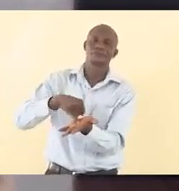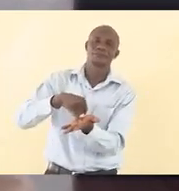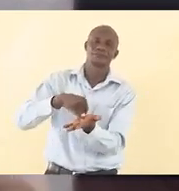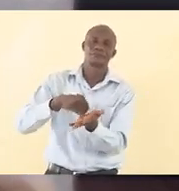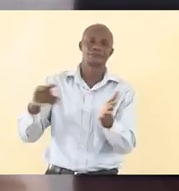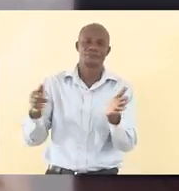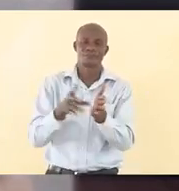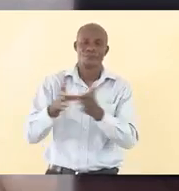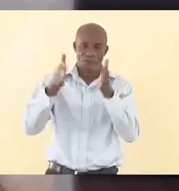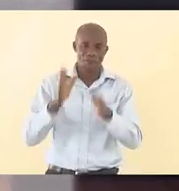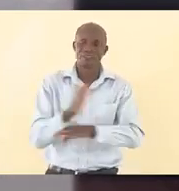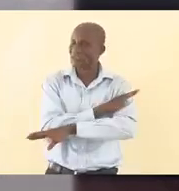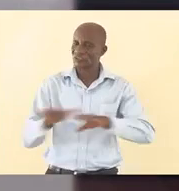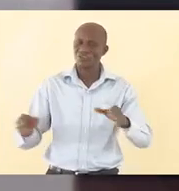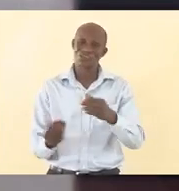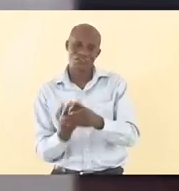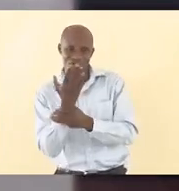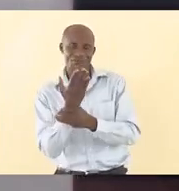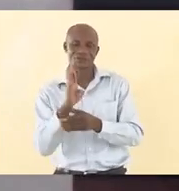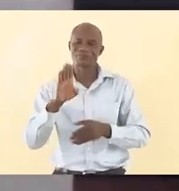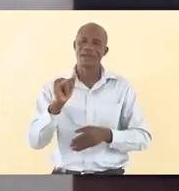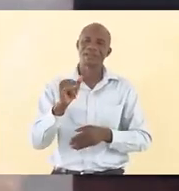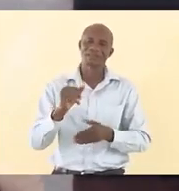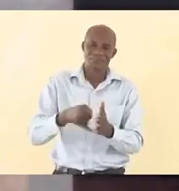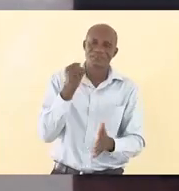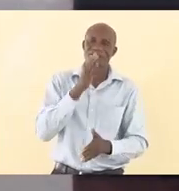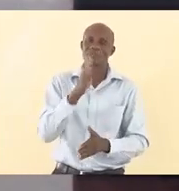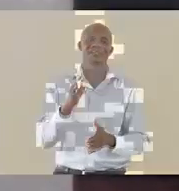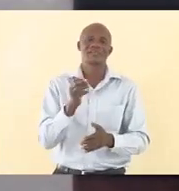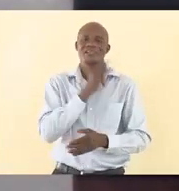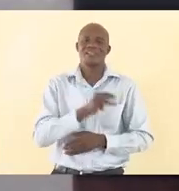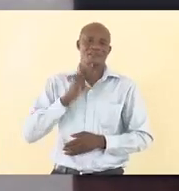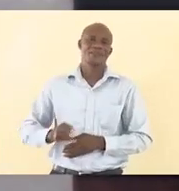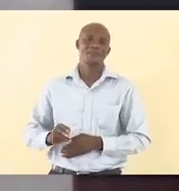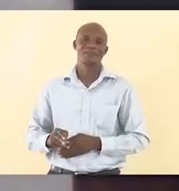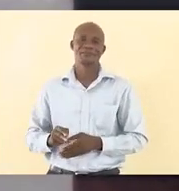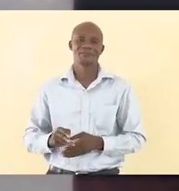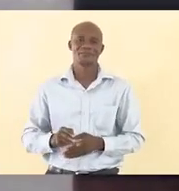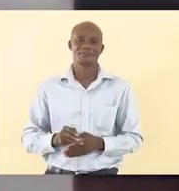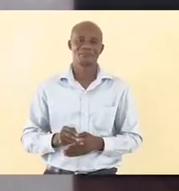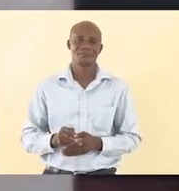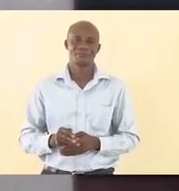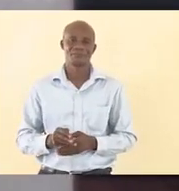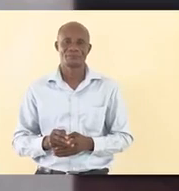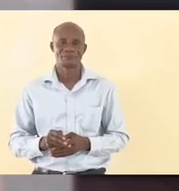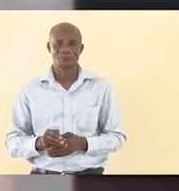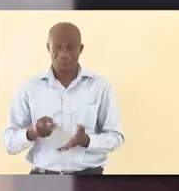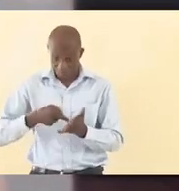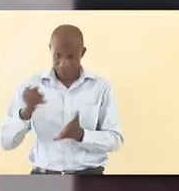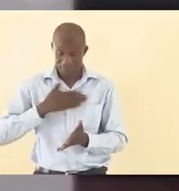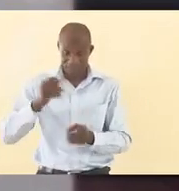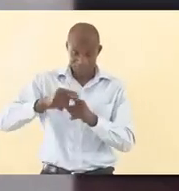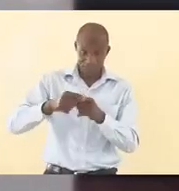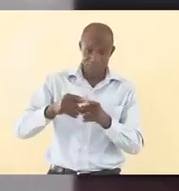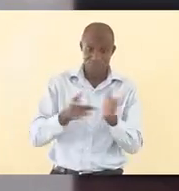it. Christians don't grow by just being a member of the crowd. No Christian grows that way. Mark my